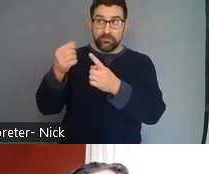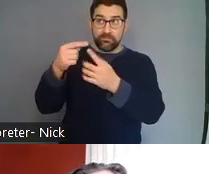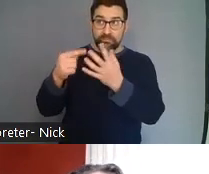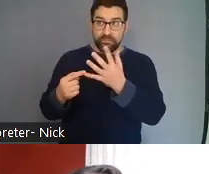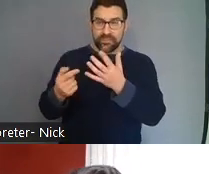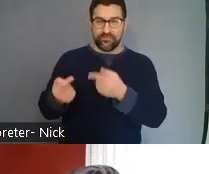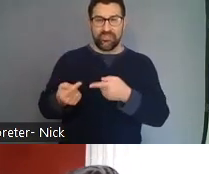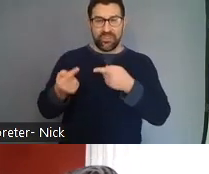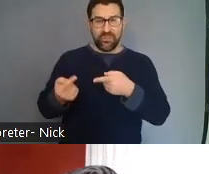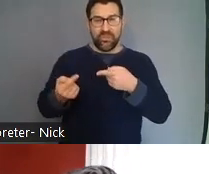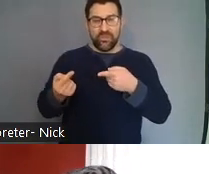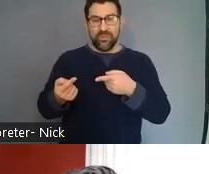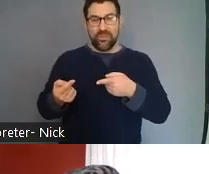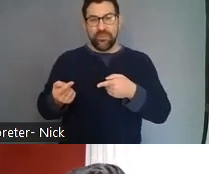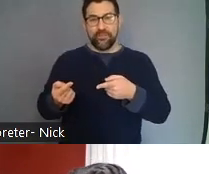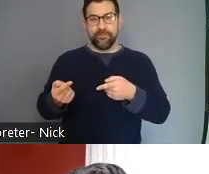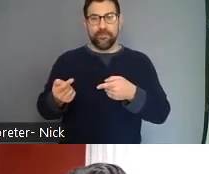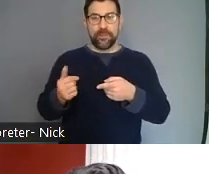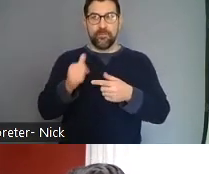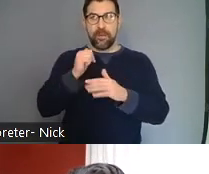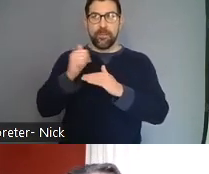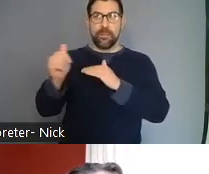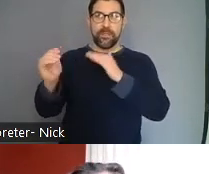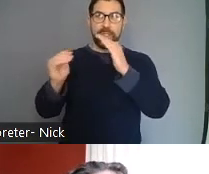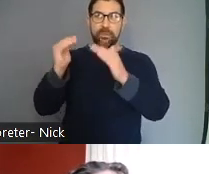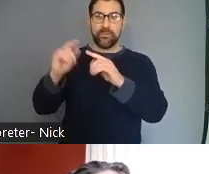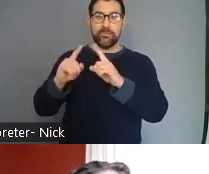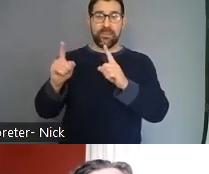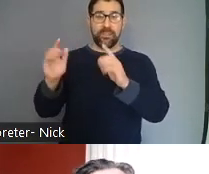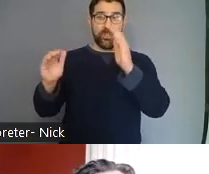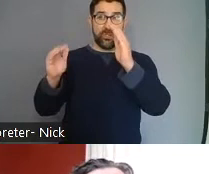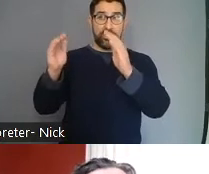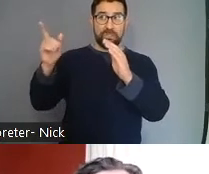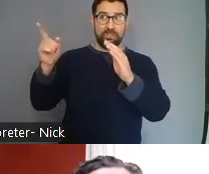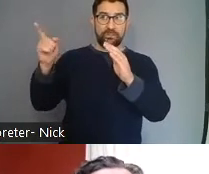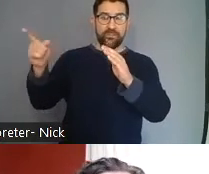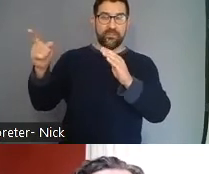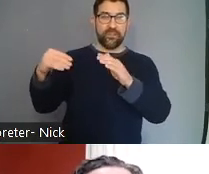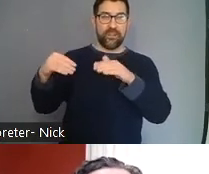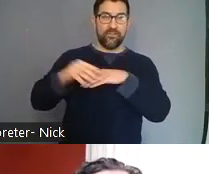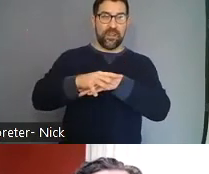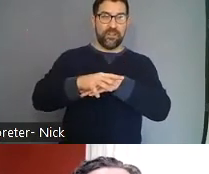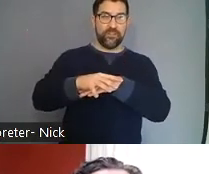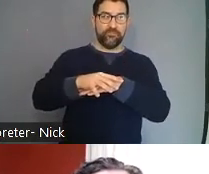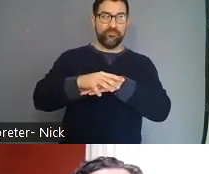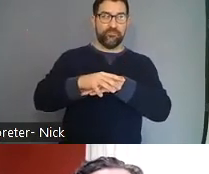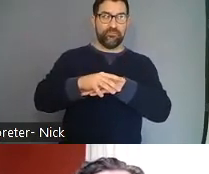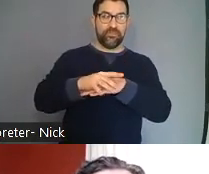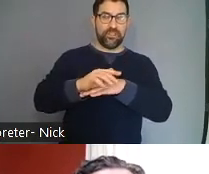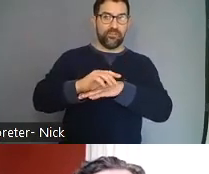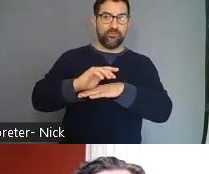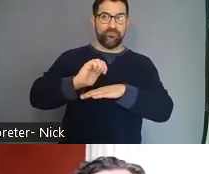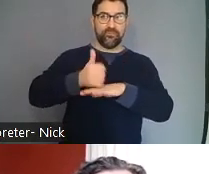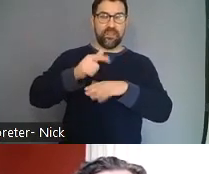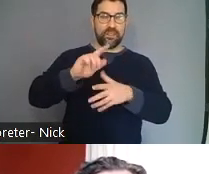Because and not to put the blame on adults here, but because it's adults who have gotten us here, right? And so I think it's been